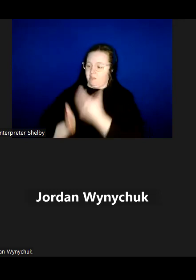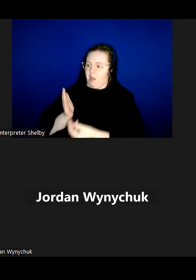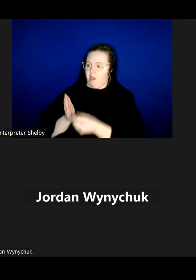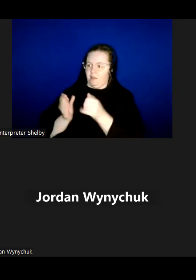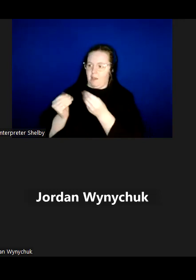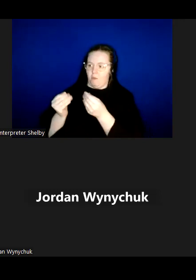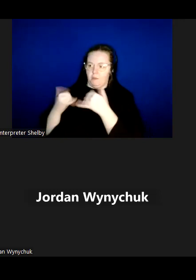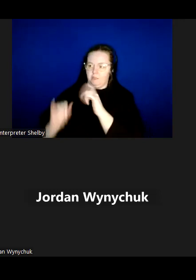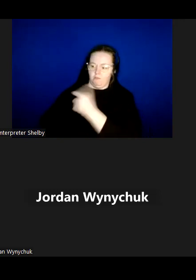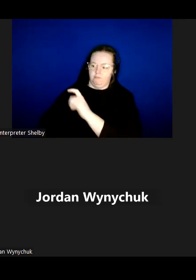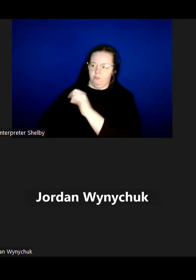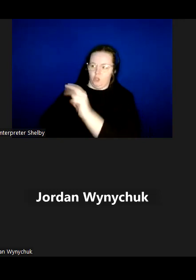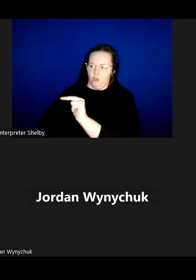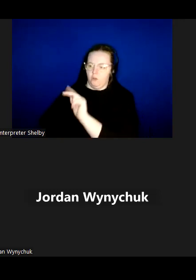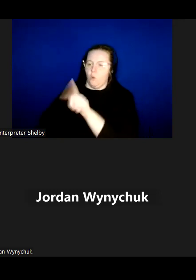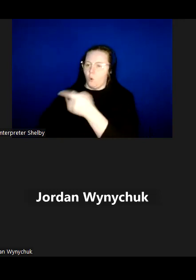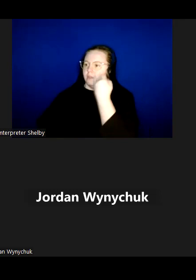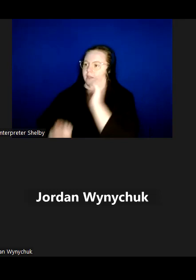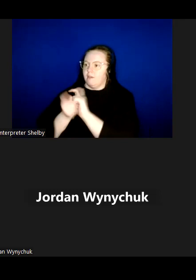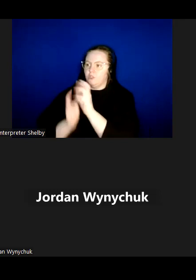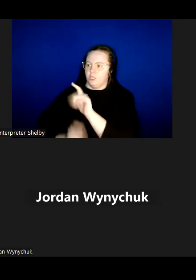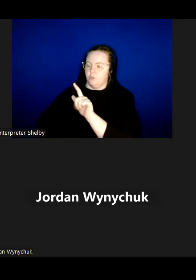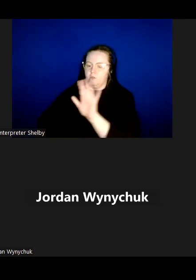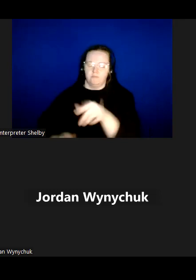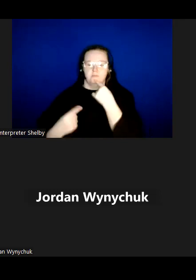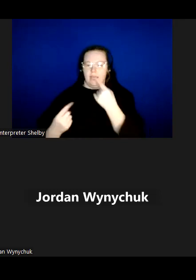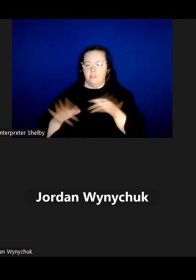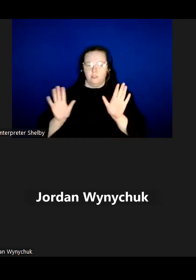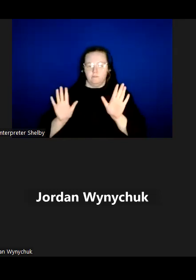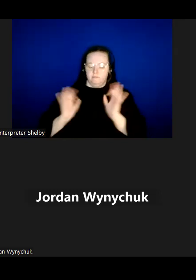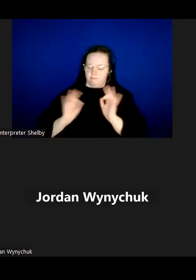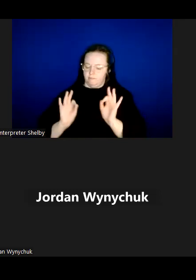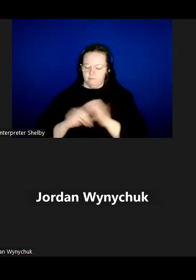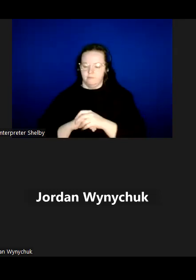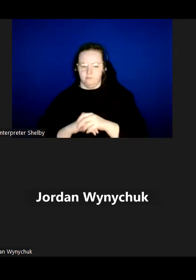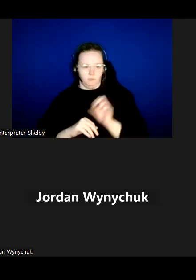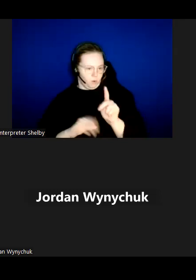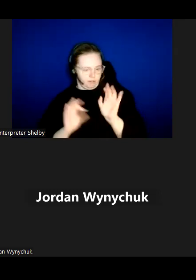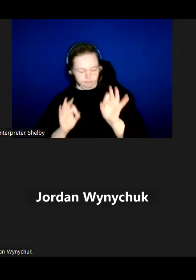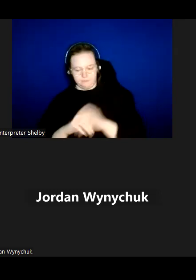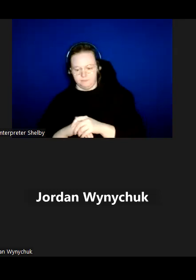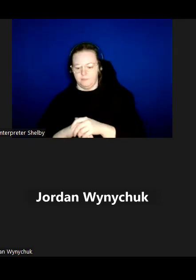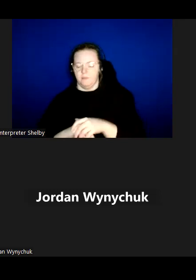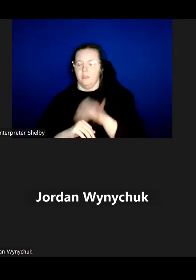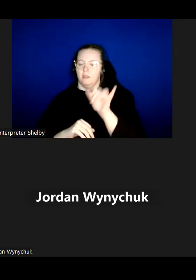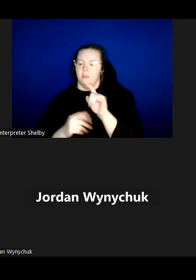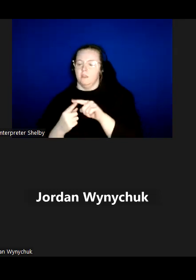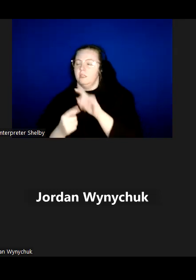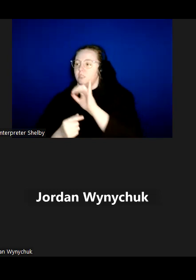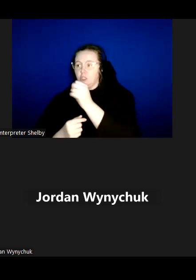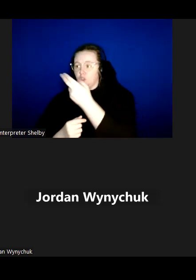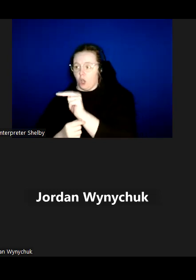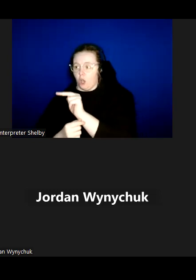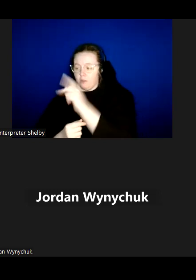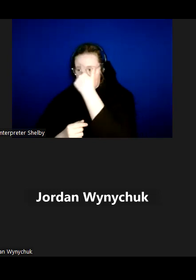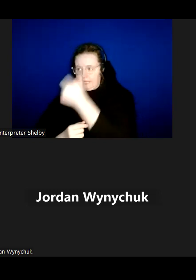still going to John unless I change my will. Okay, you've answered my question. Okay. Yeah. Okay. Perfect. That was that. And what John wants to do with that